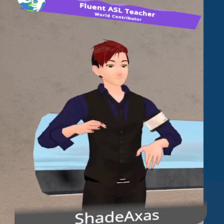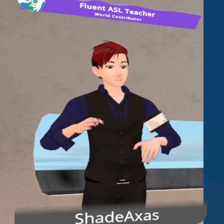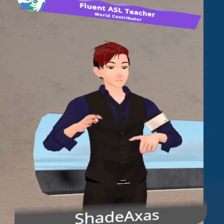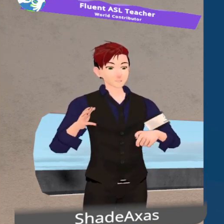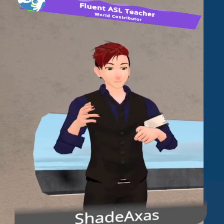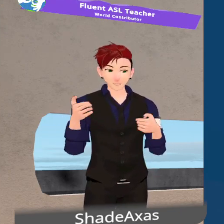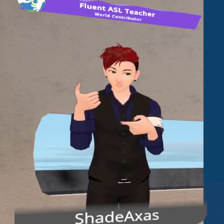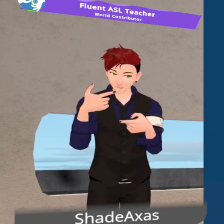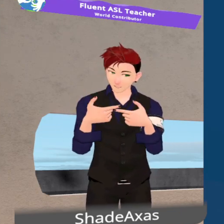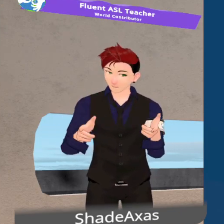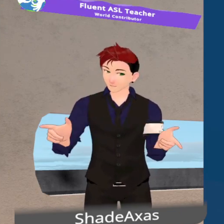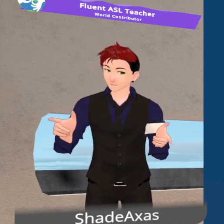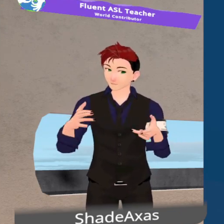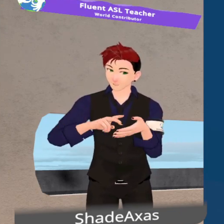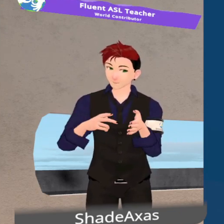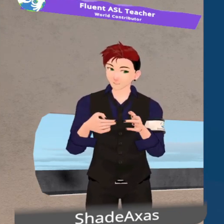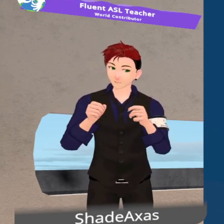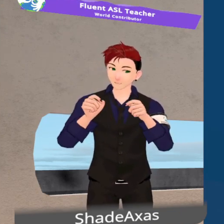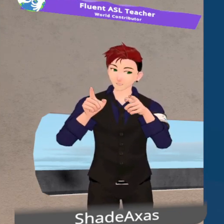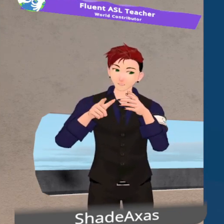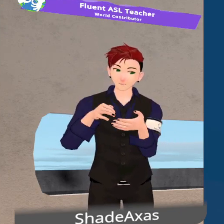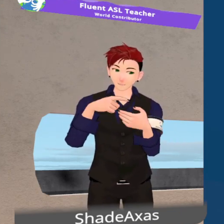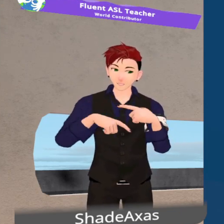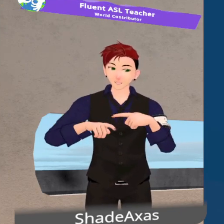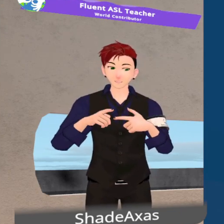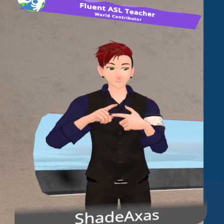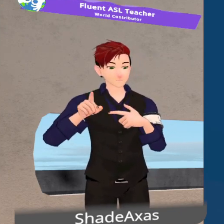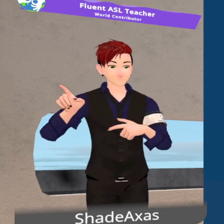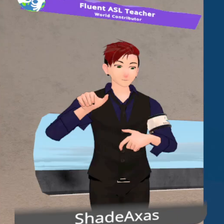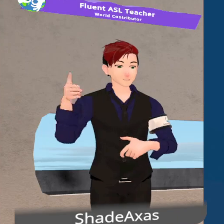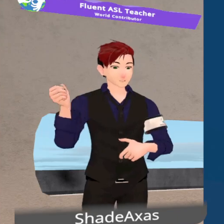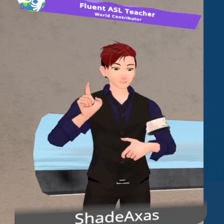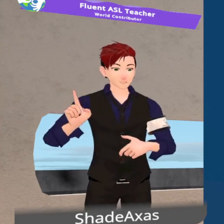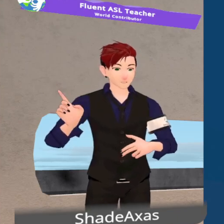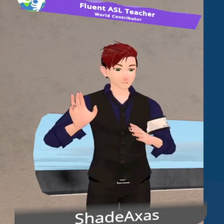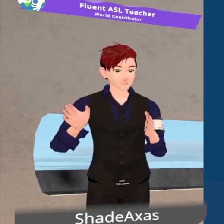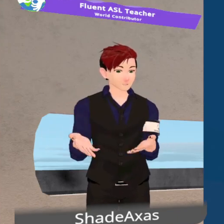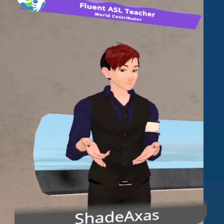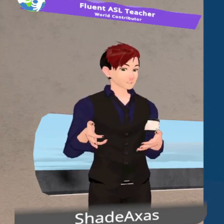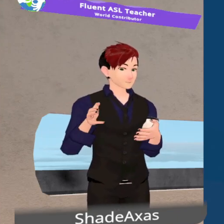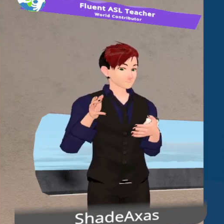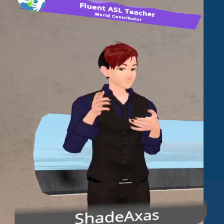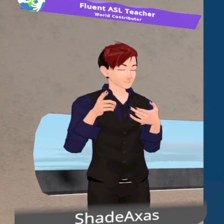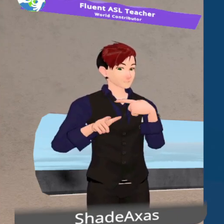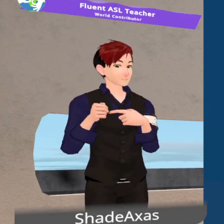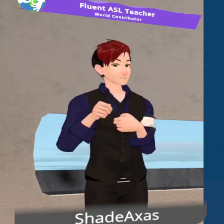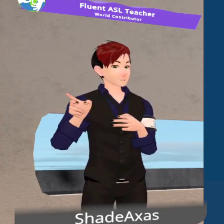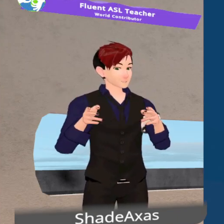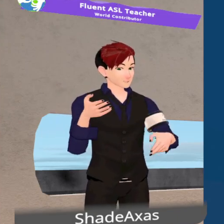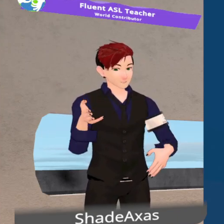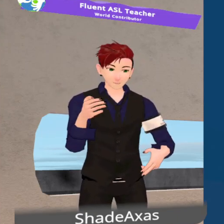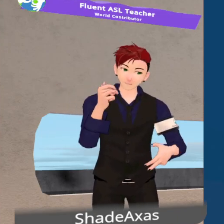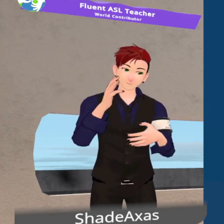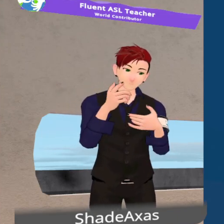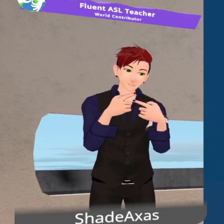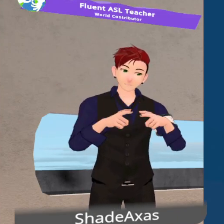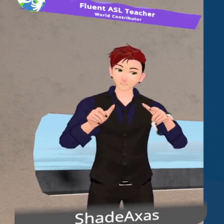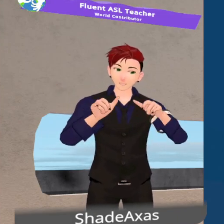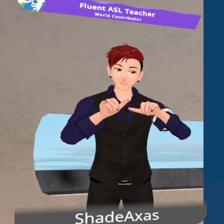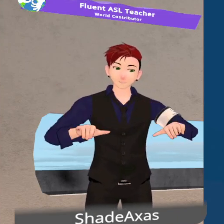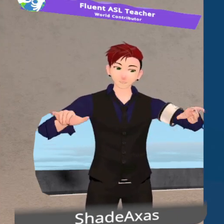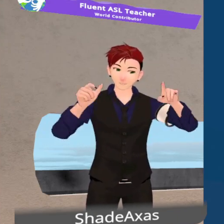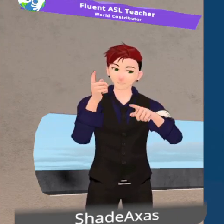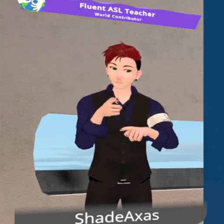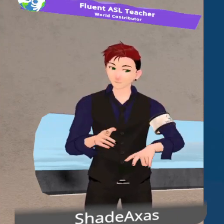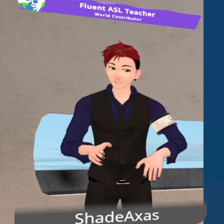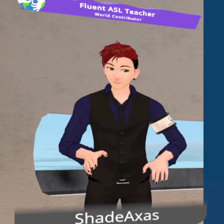often is, oh, sign language. So it means like you can learn sign and then you go to anywhere in the world and sign with the people there, because sign